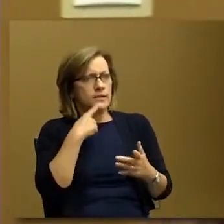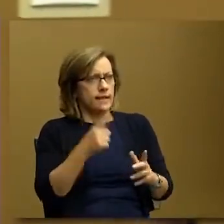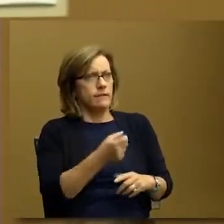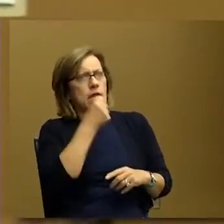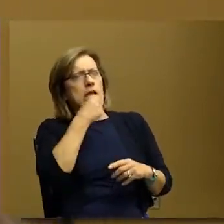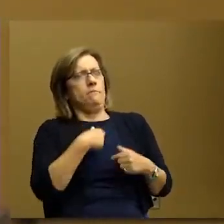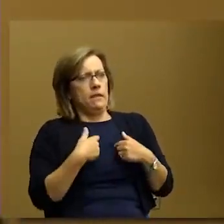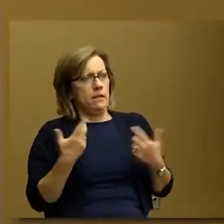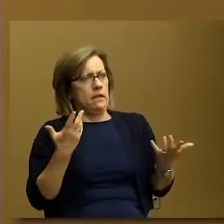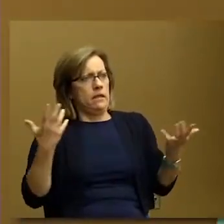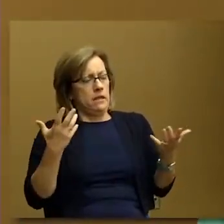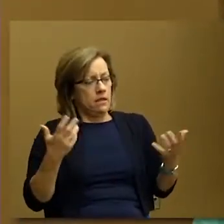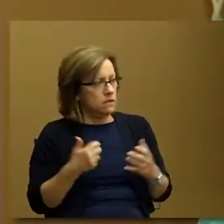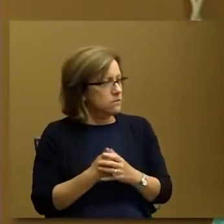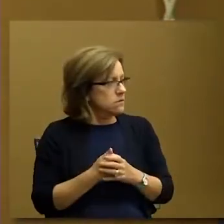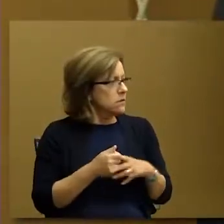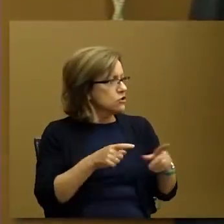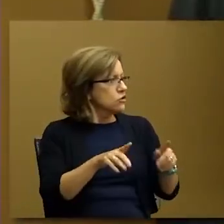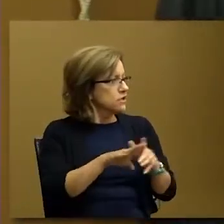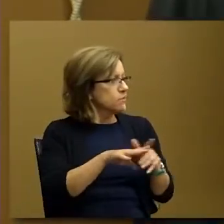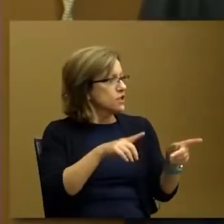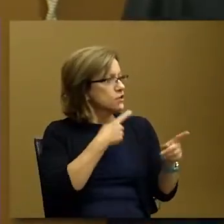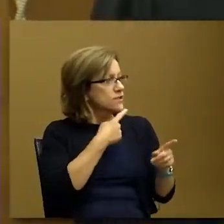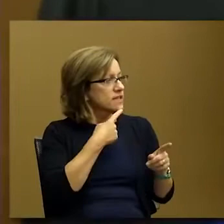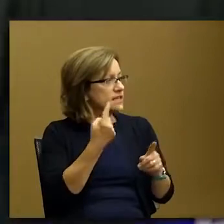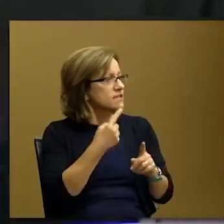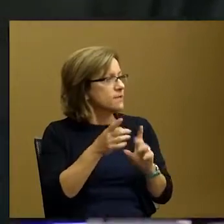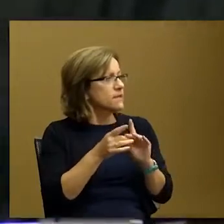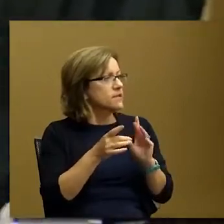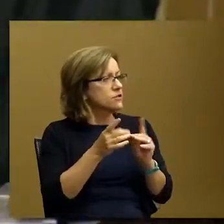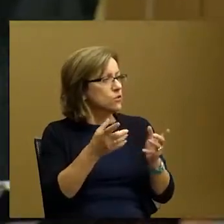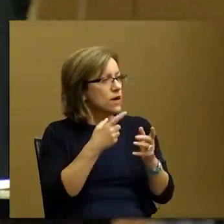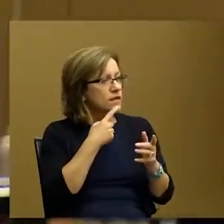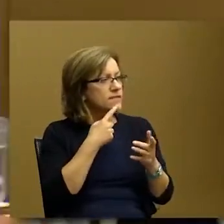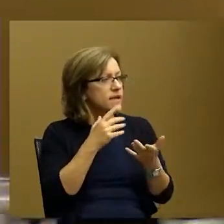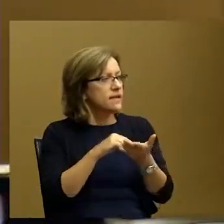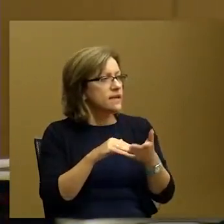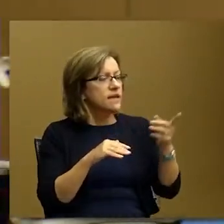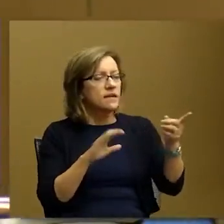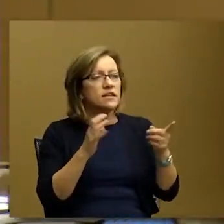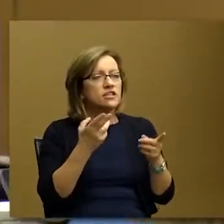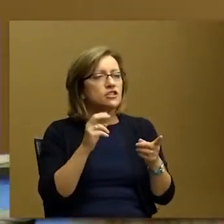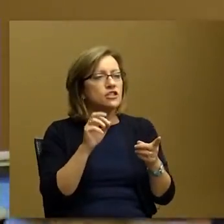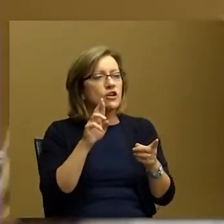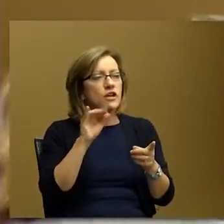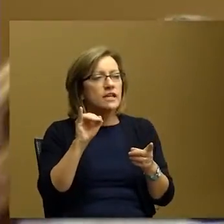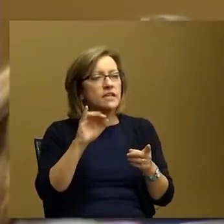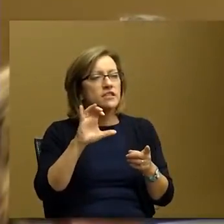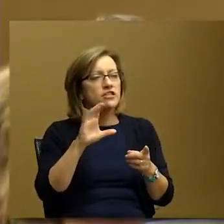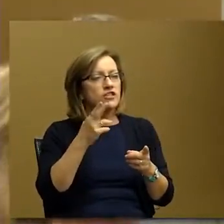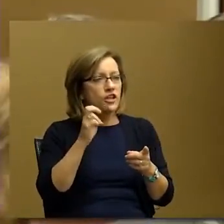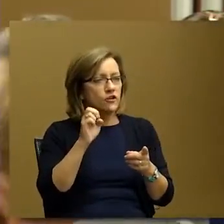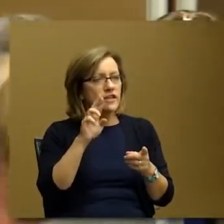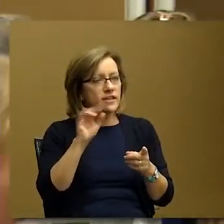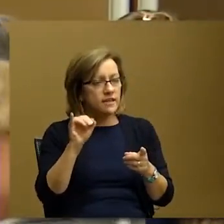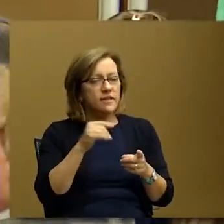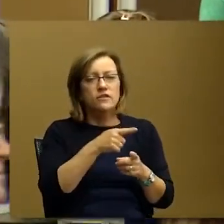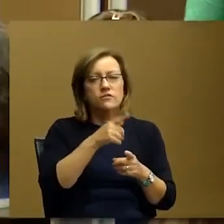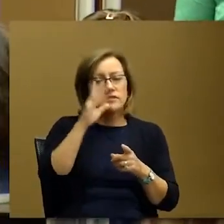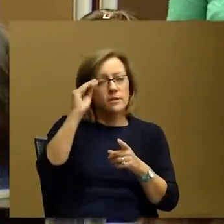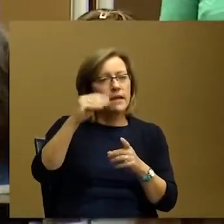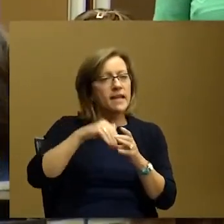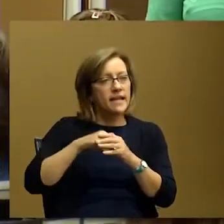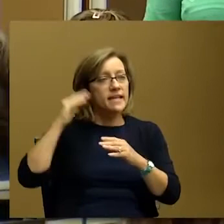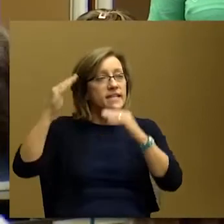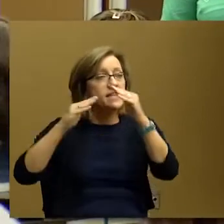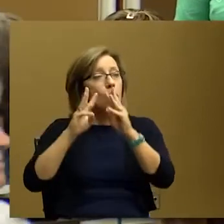about someone. Do you want to repeat that? I'll come back. There was a man in an adult workshop in our